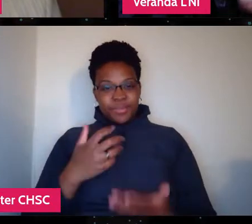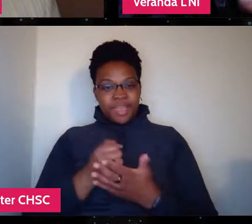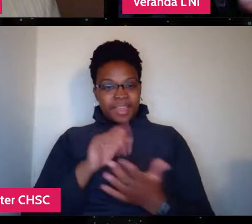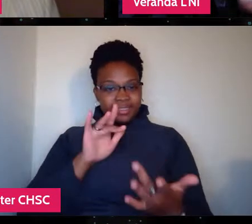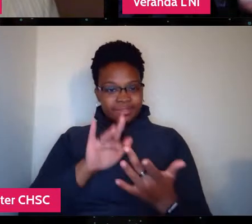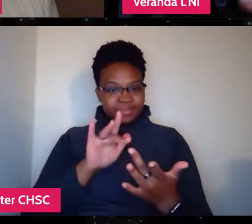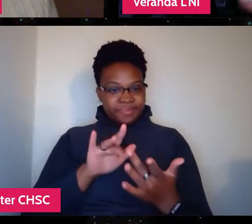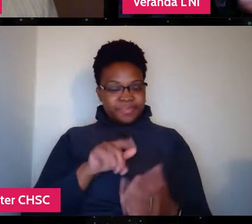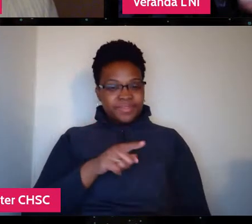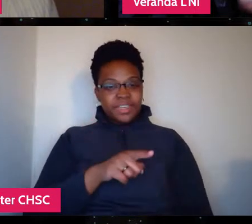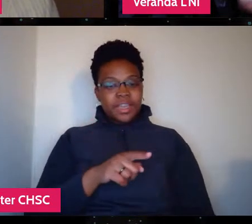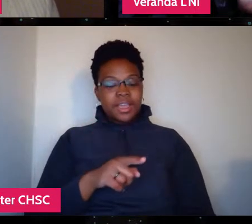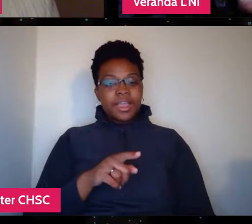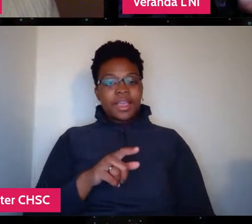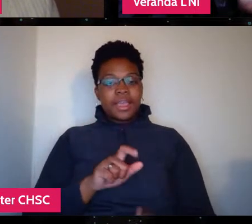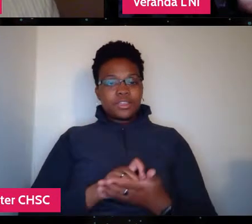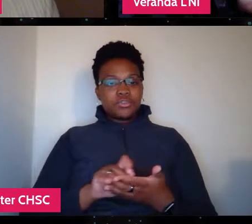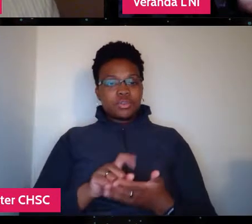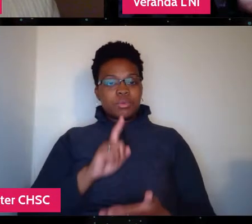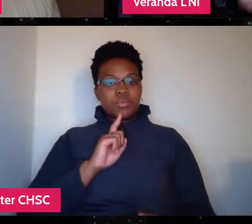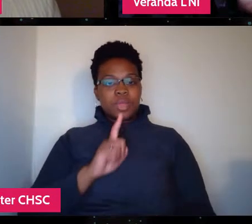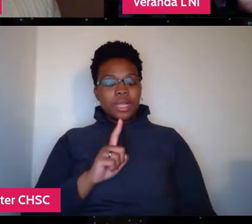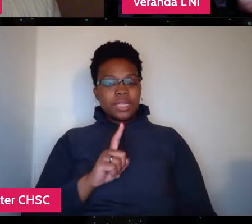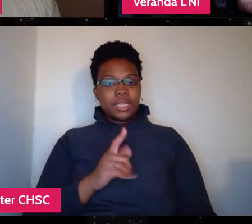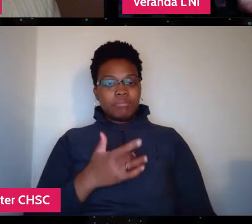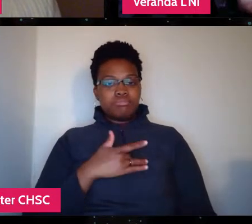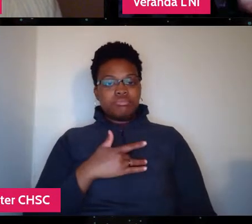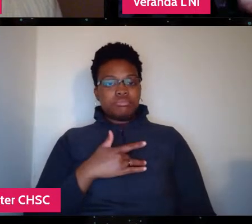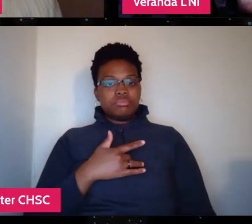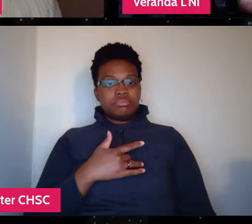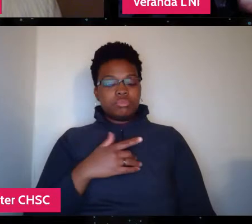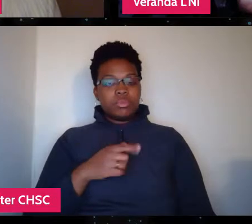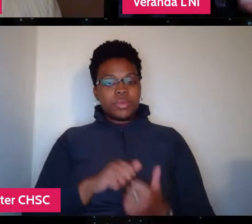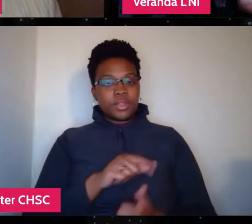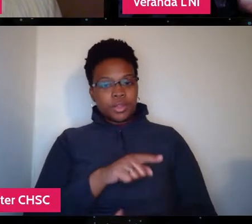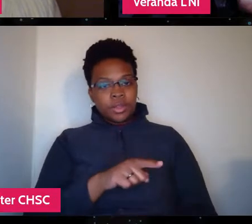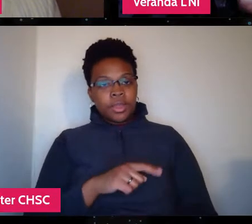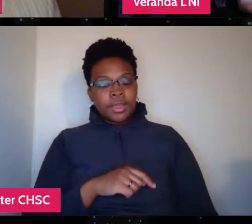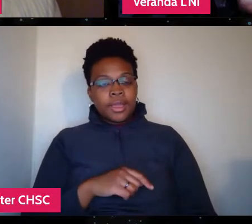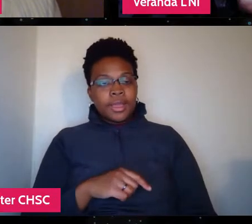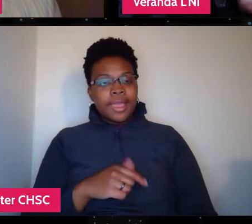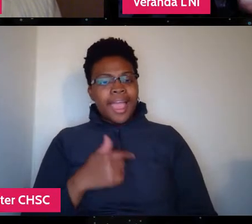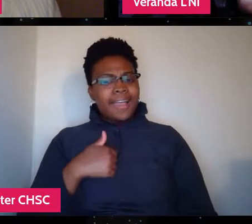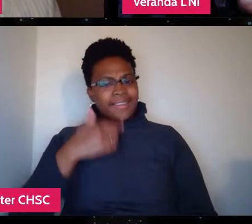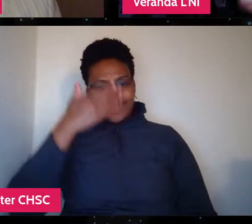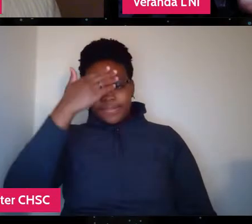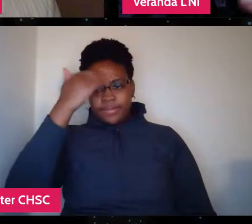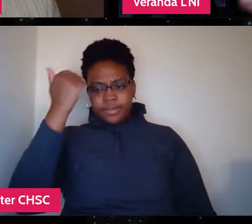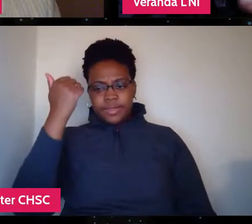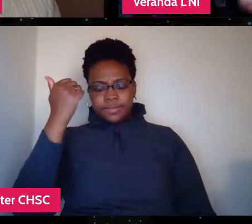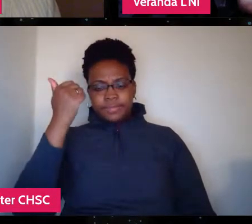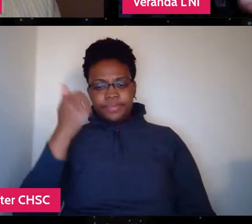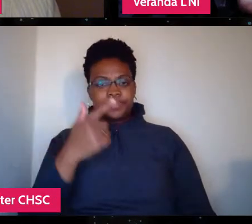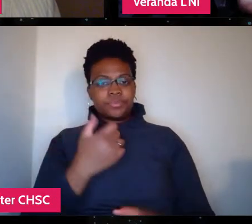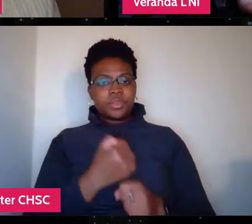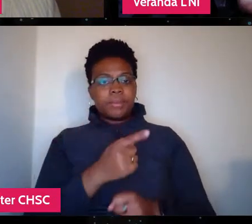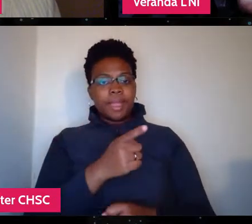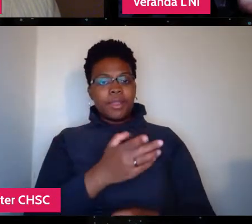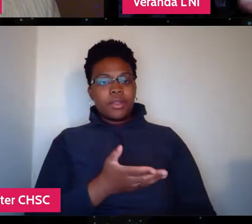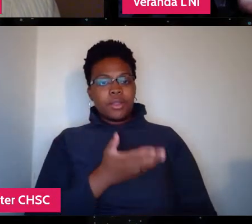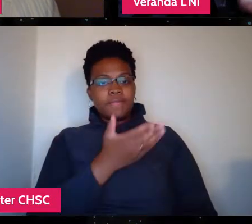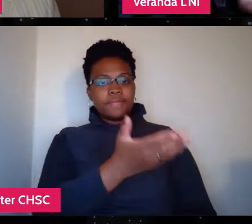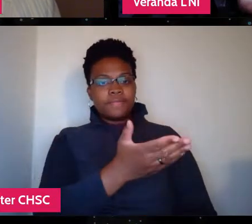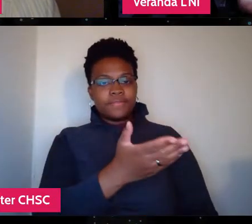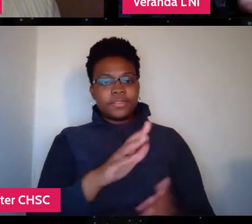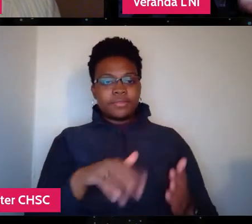script really struck a chord with her, you know? And I had forgotten when we made her the offer about